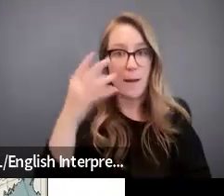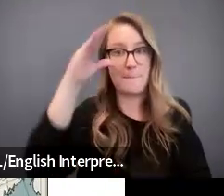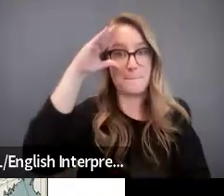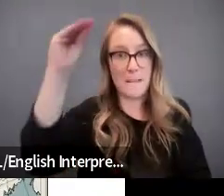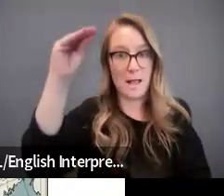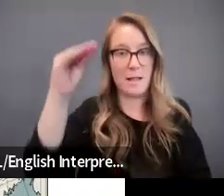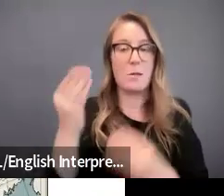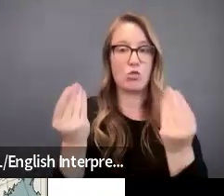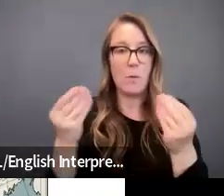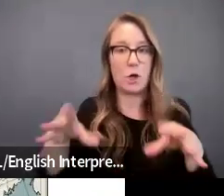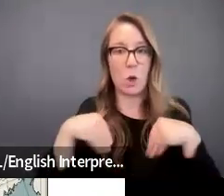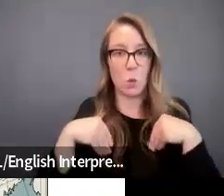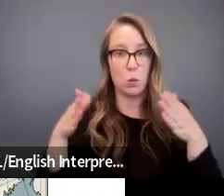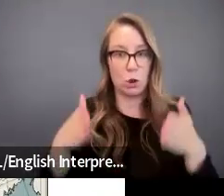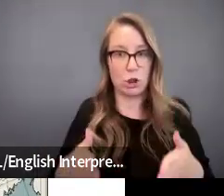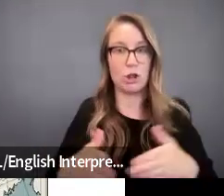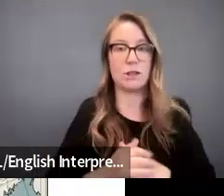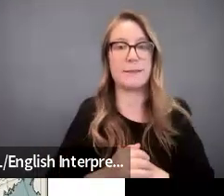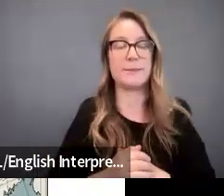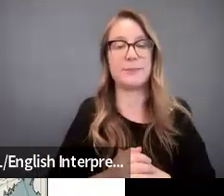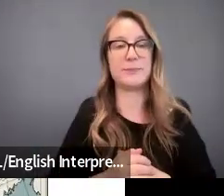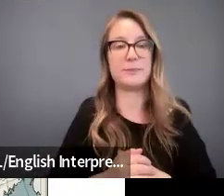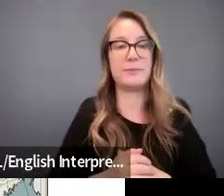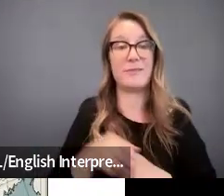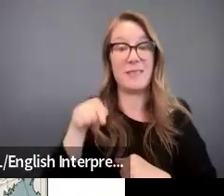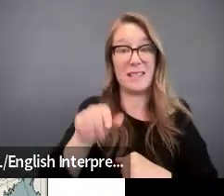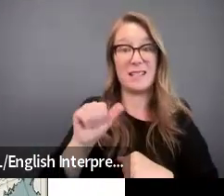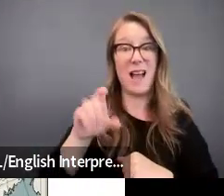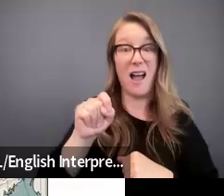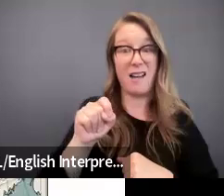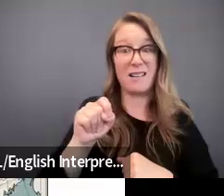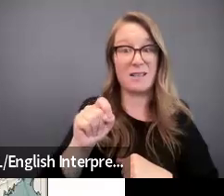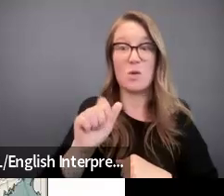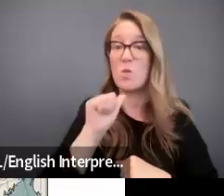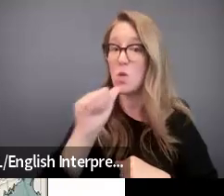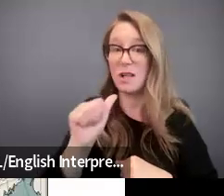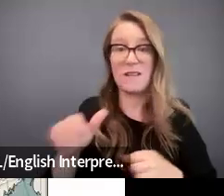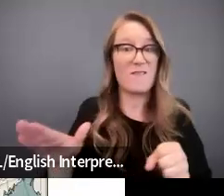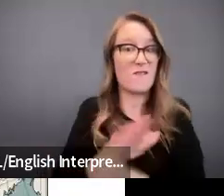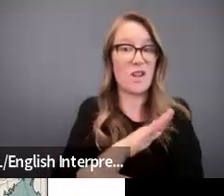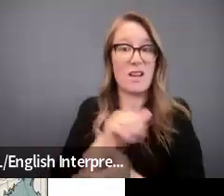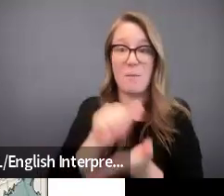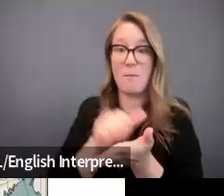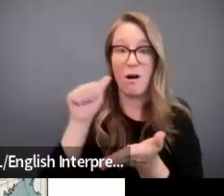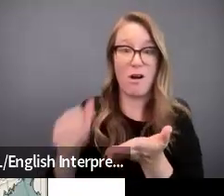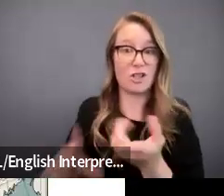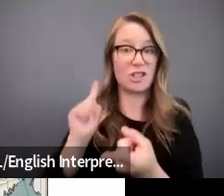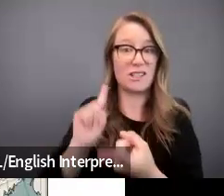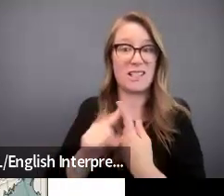male property owners. This act was not fully abolished